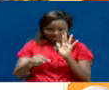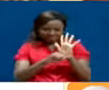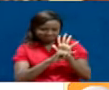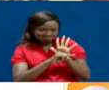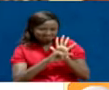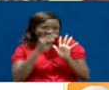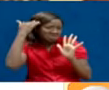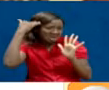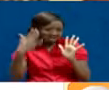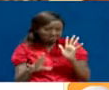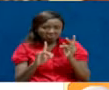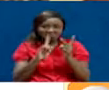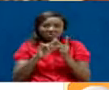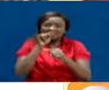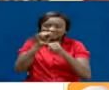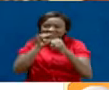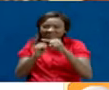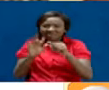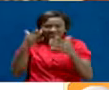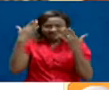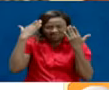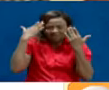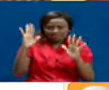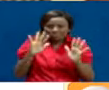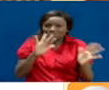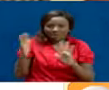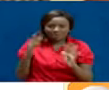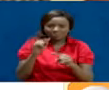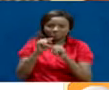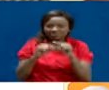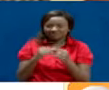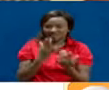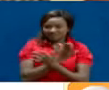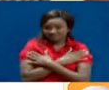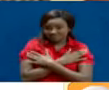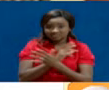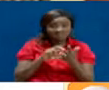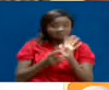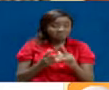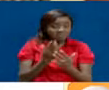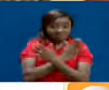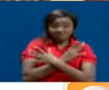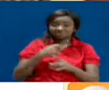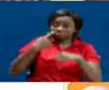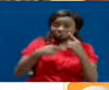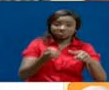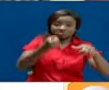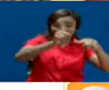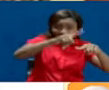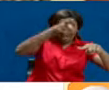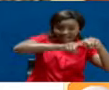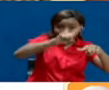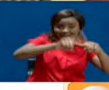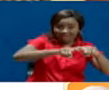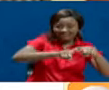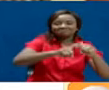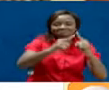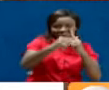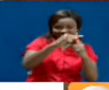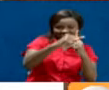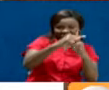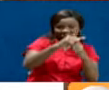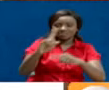subtract and how to divide friends. So with friends we add, we multiply. We